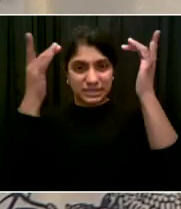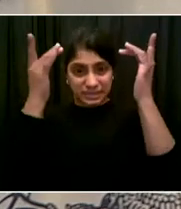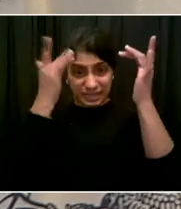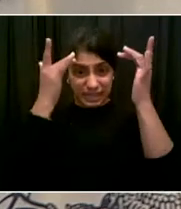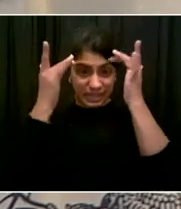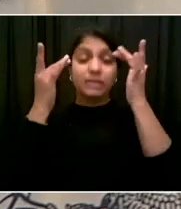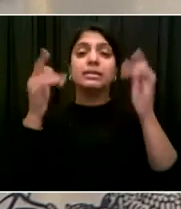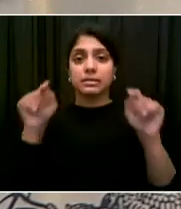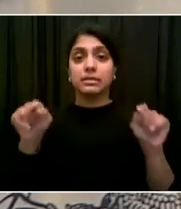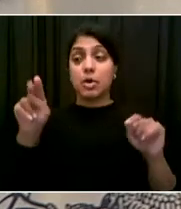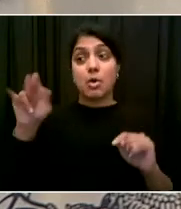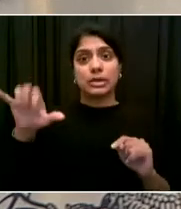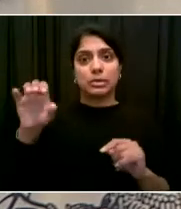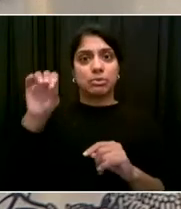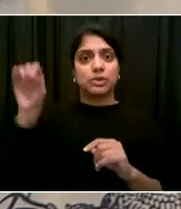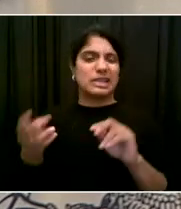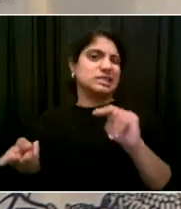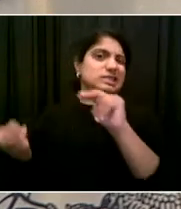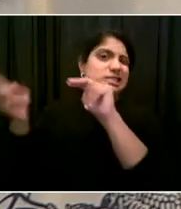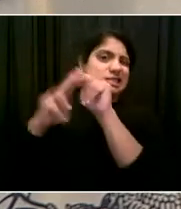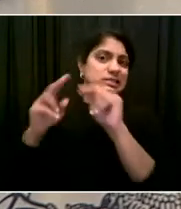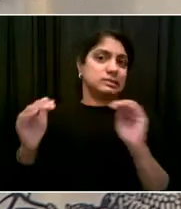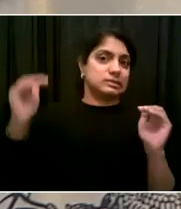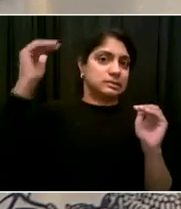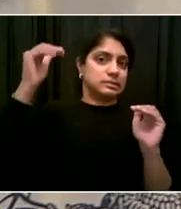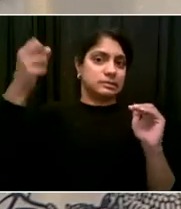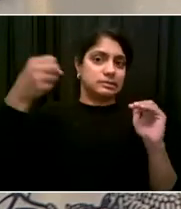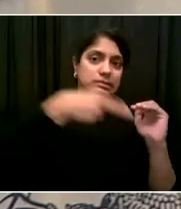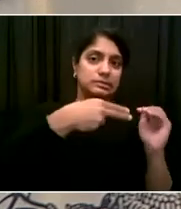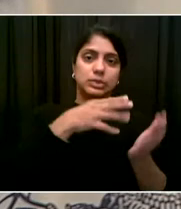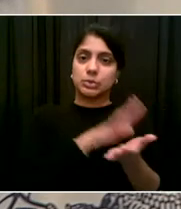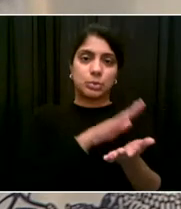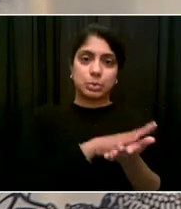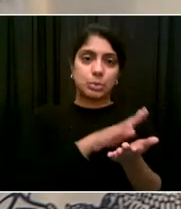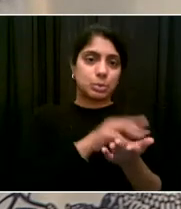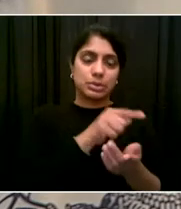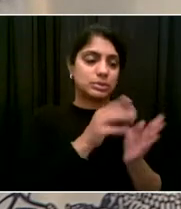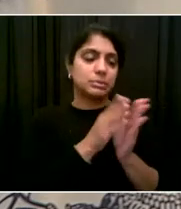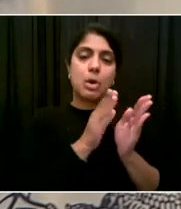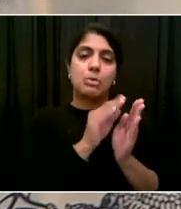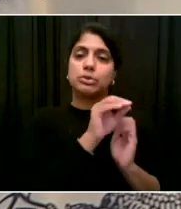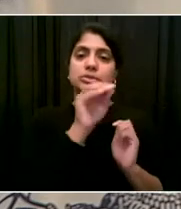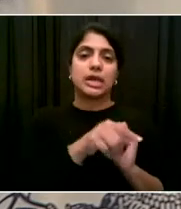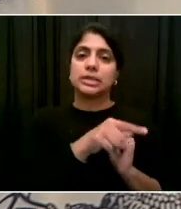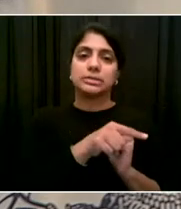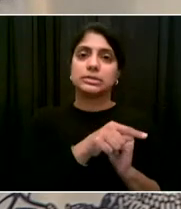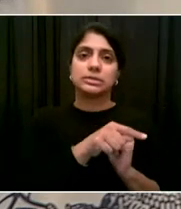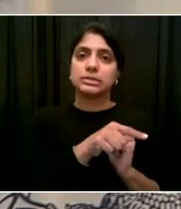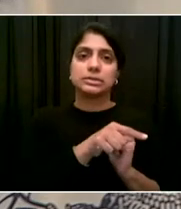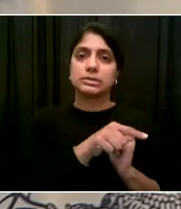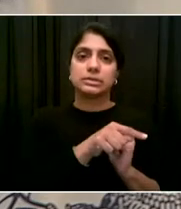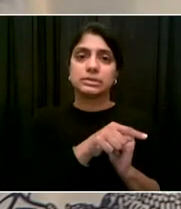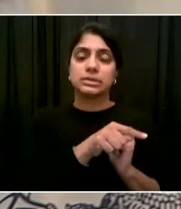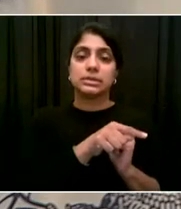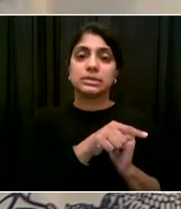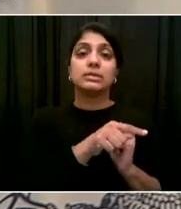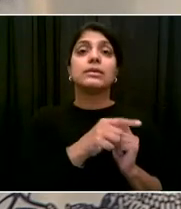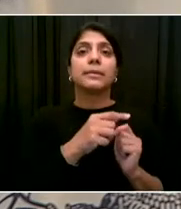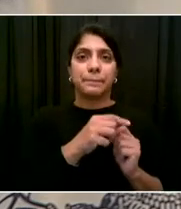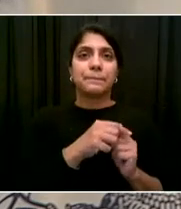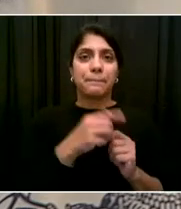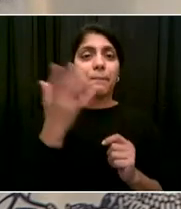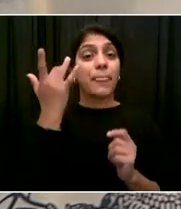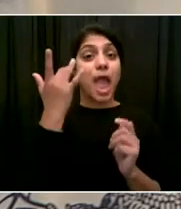schools and making sure that the policies we have used really keep schools safe. And he can speak